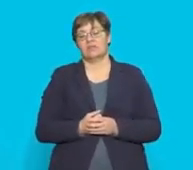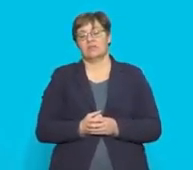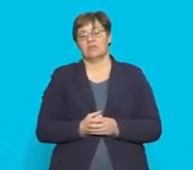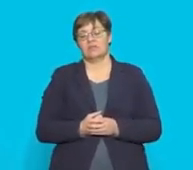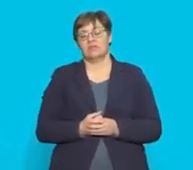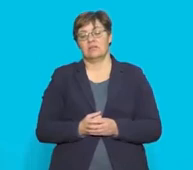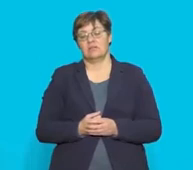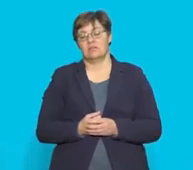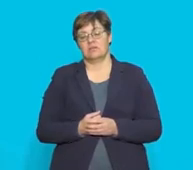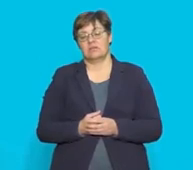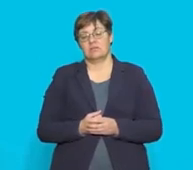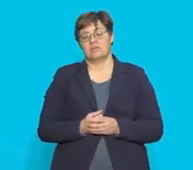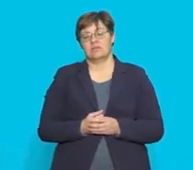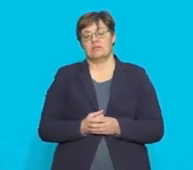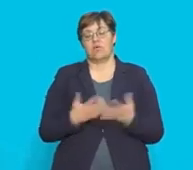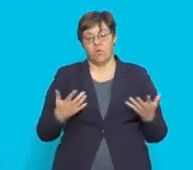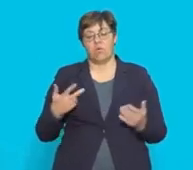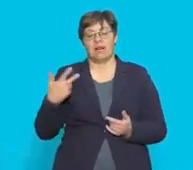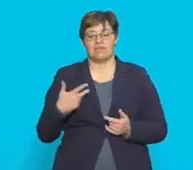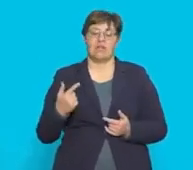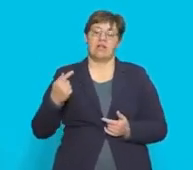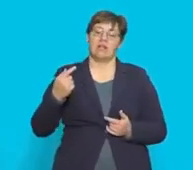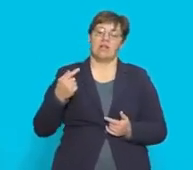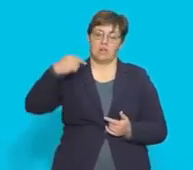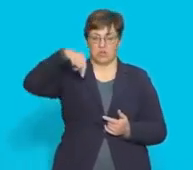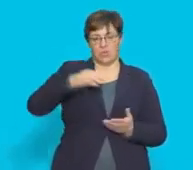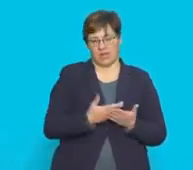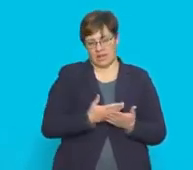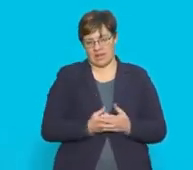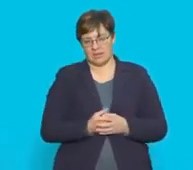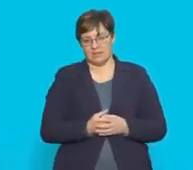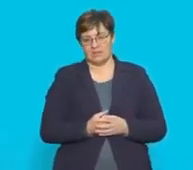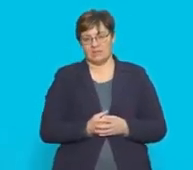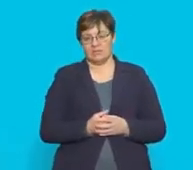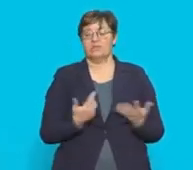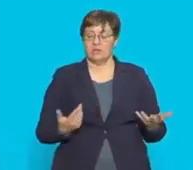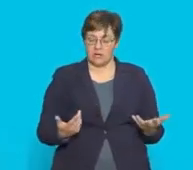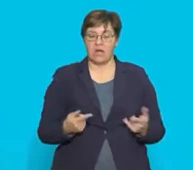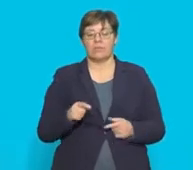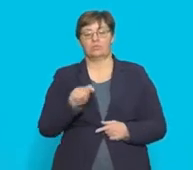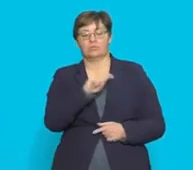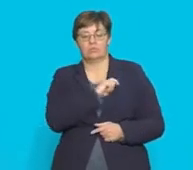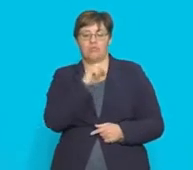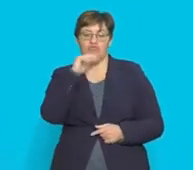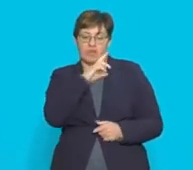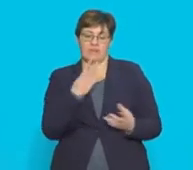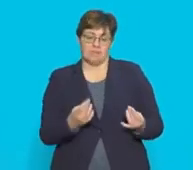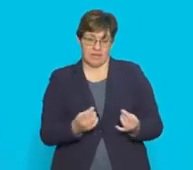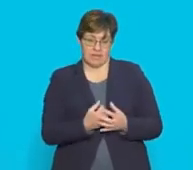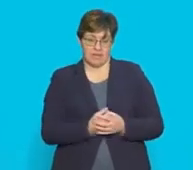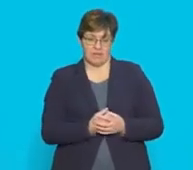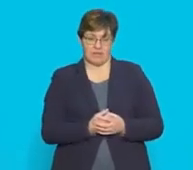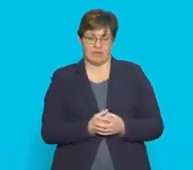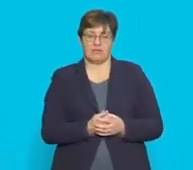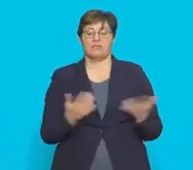can also be called a rational number or classified as a rational number, and this is a real number, and